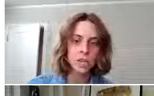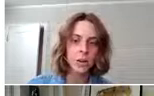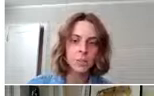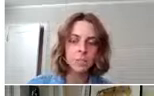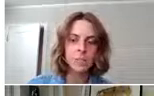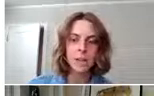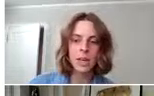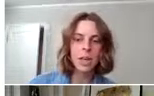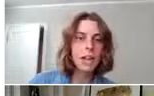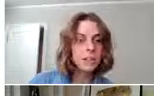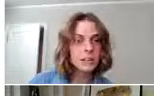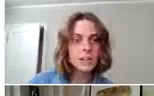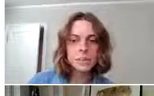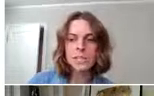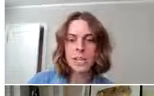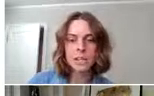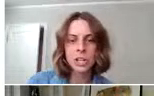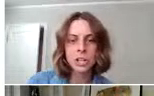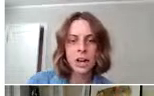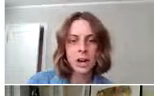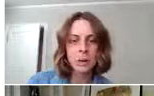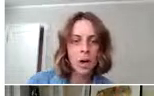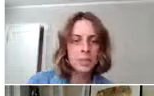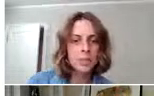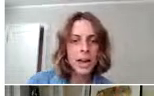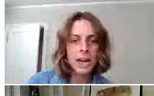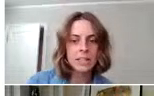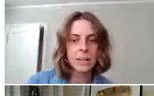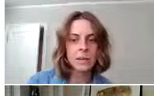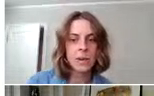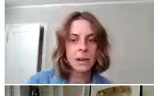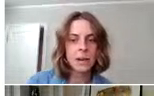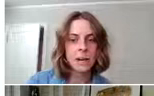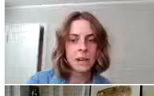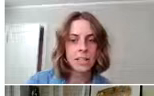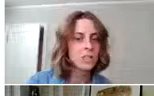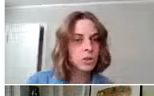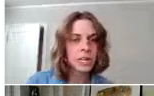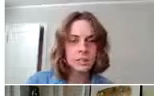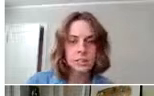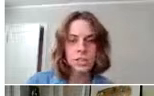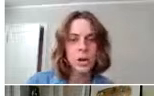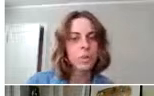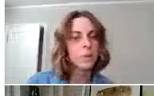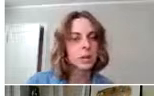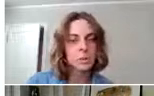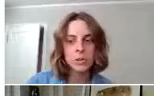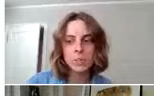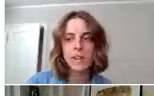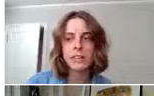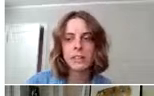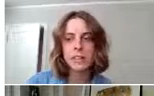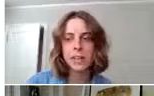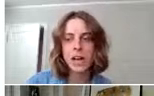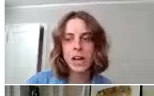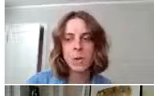House YouTube channel. And at the end of this presentation, we will also add some additional links to upcoming road